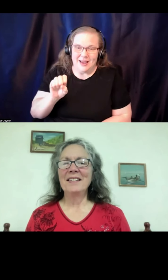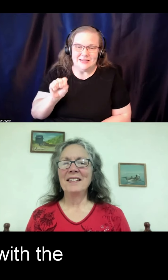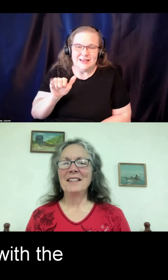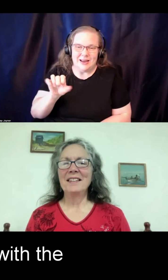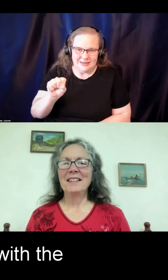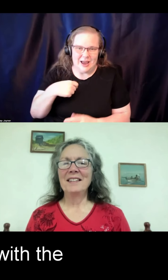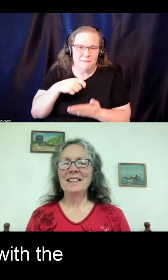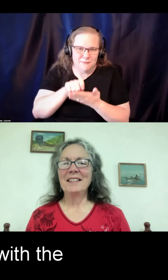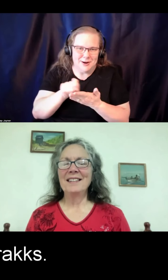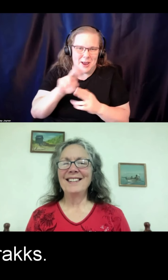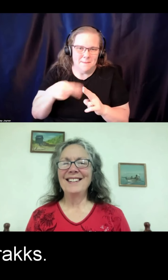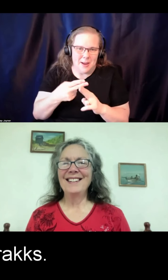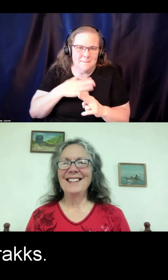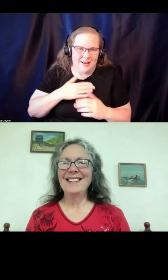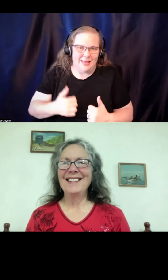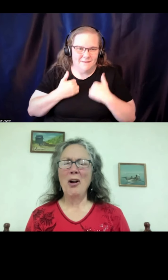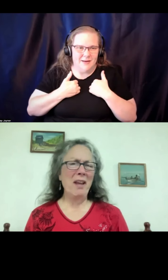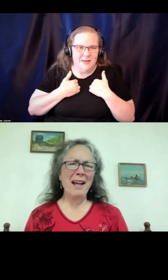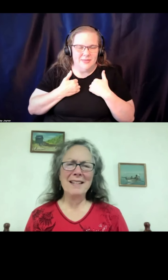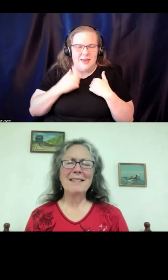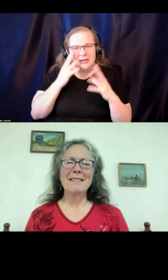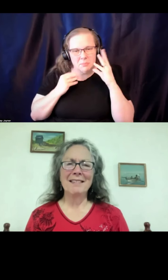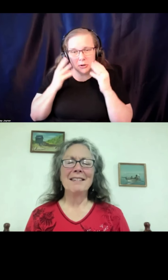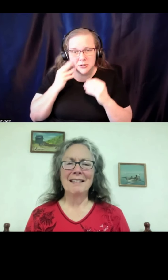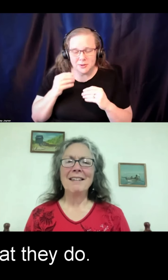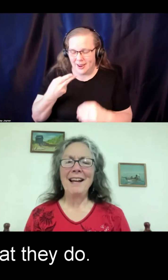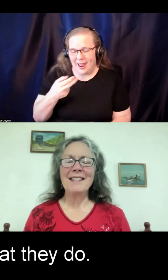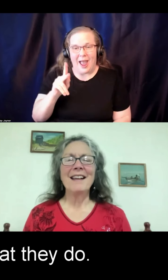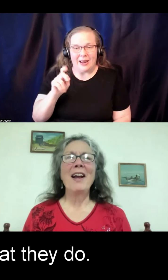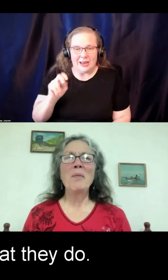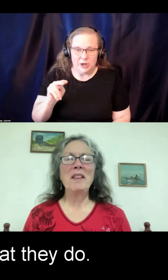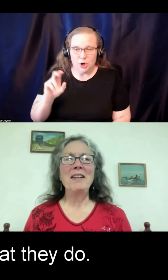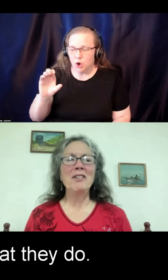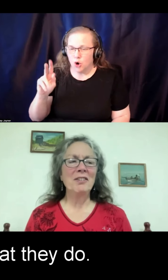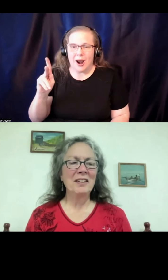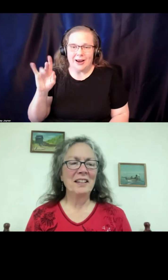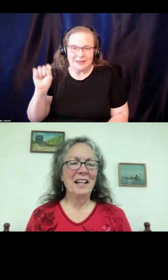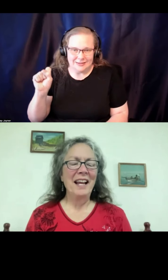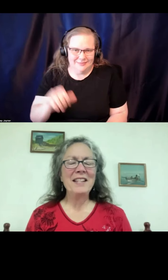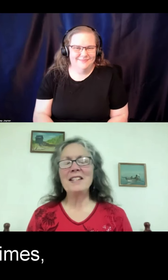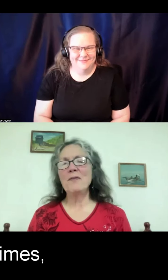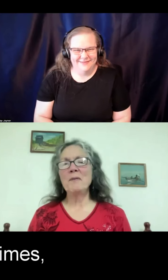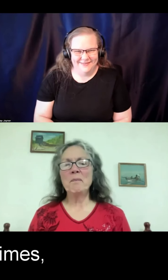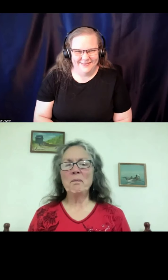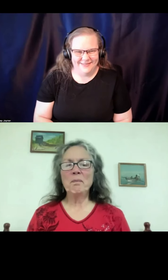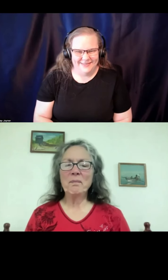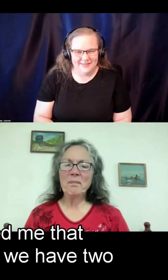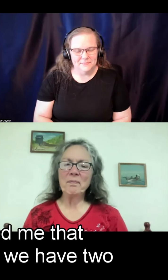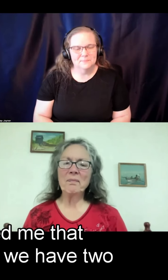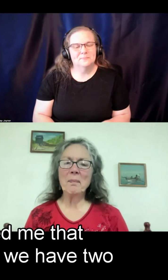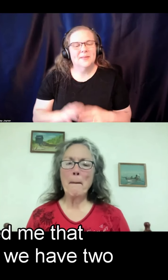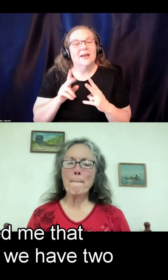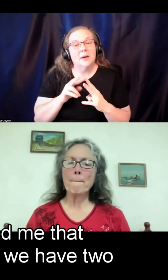I've my experience with the hack and cracks. Oh, yeah. Yes, I hope that they do. A couple times